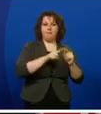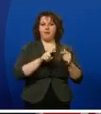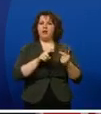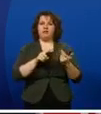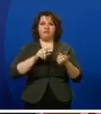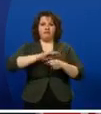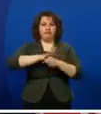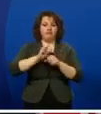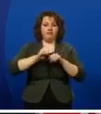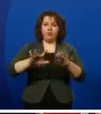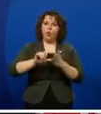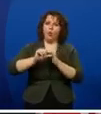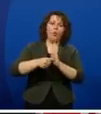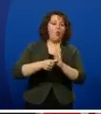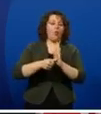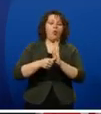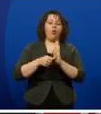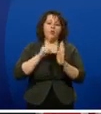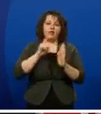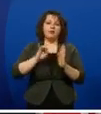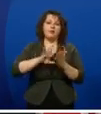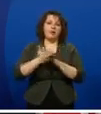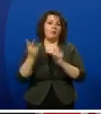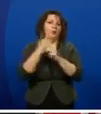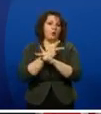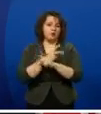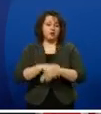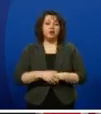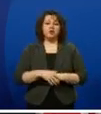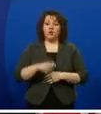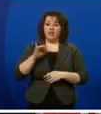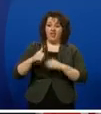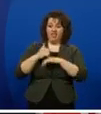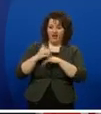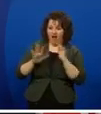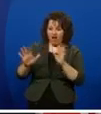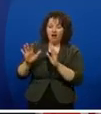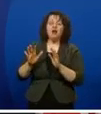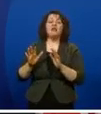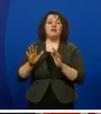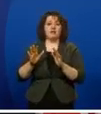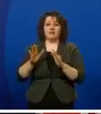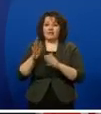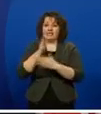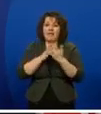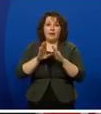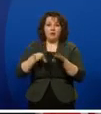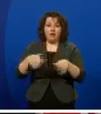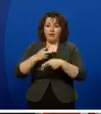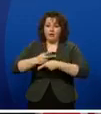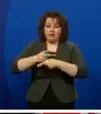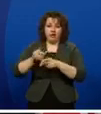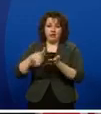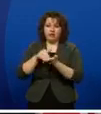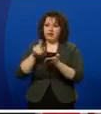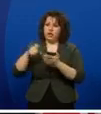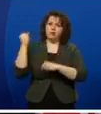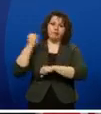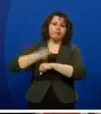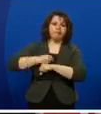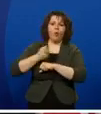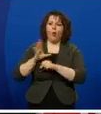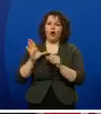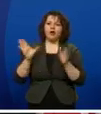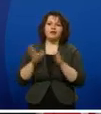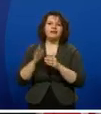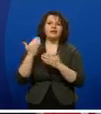public health threat that caused some child care centers to reduce spots or close entirely to the economic impact on so many